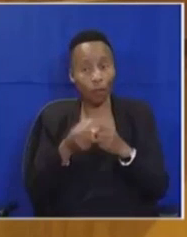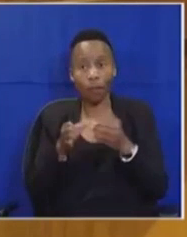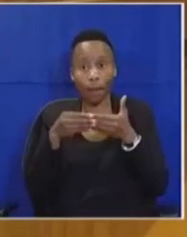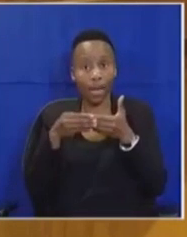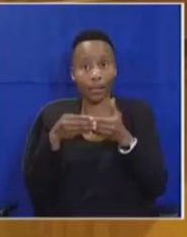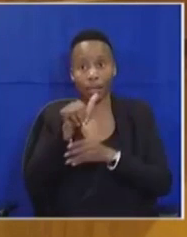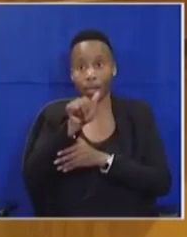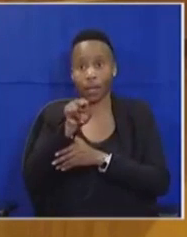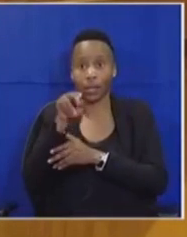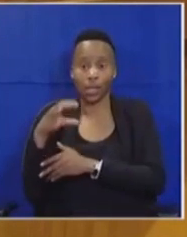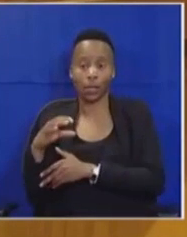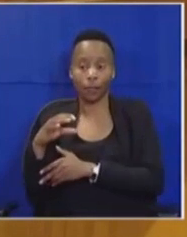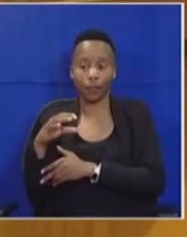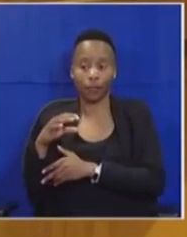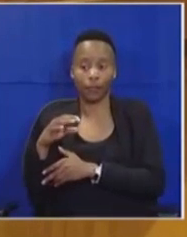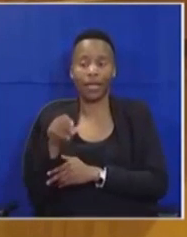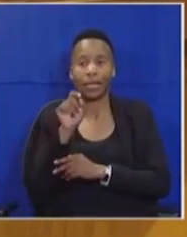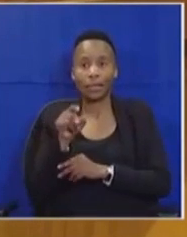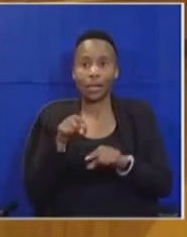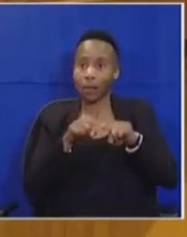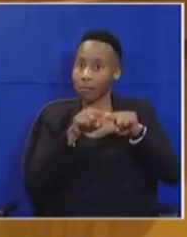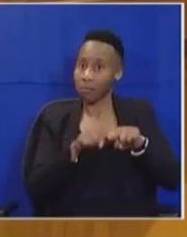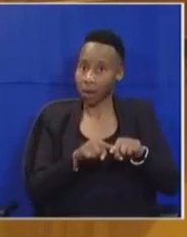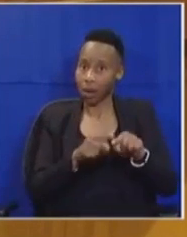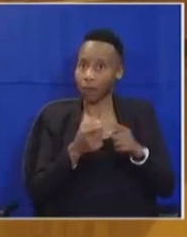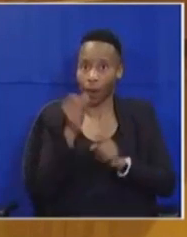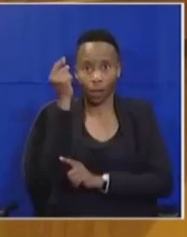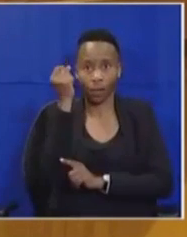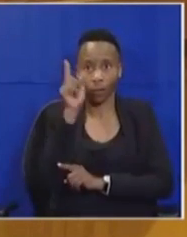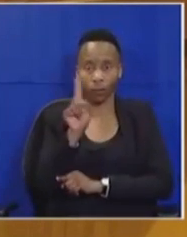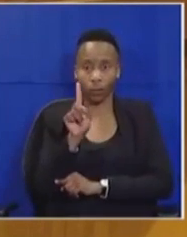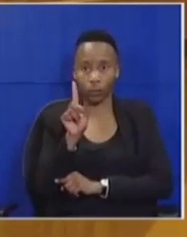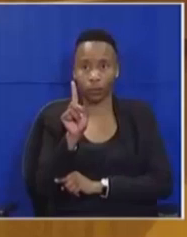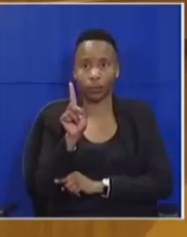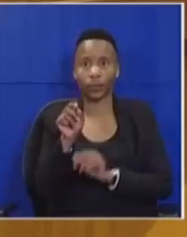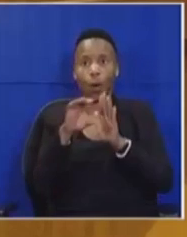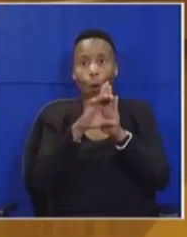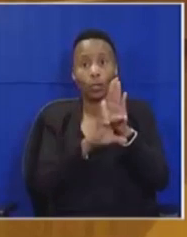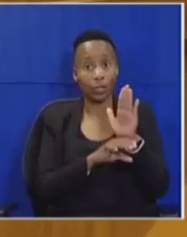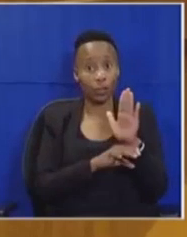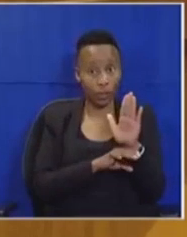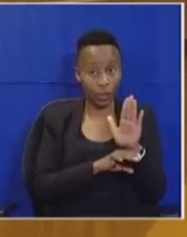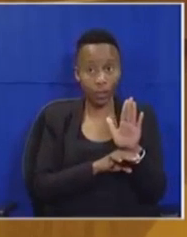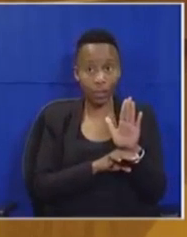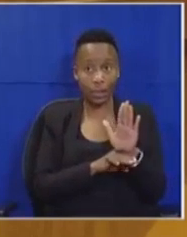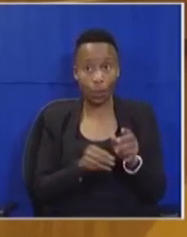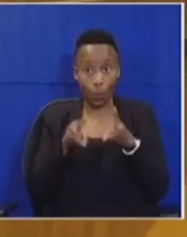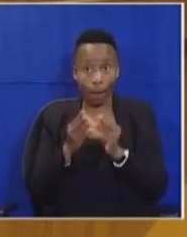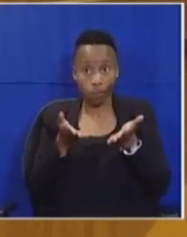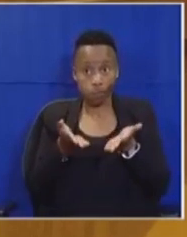Congress. It is based on an understanding that the Constitution, as it currently